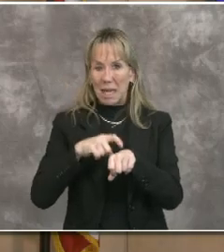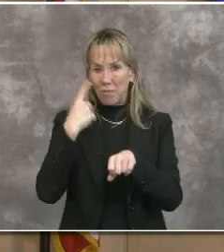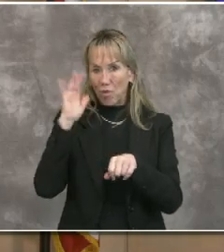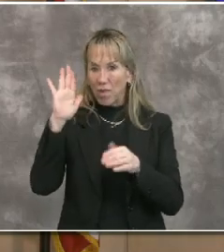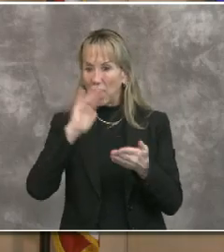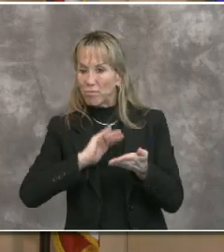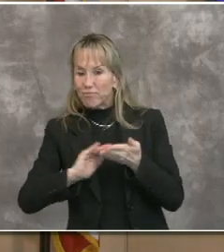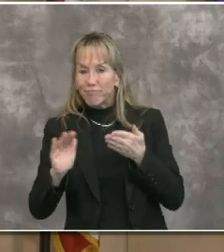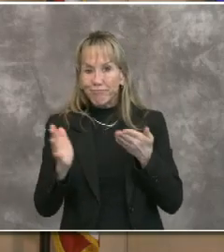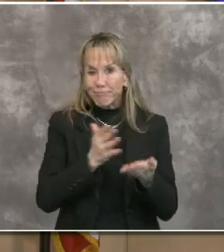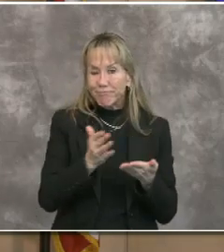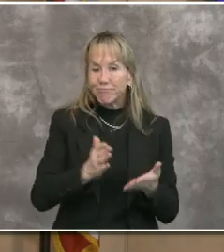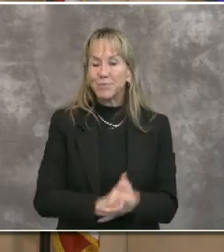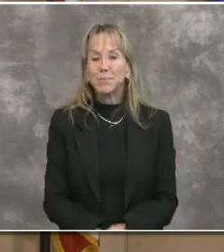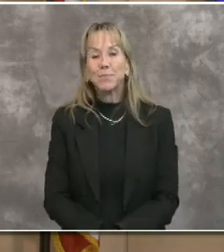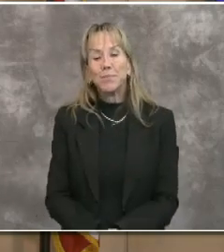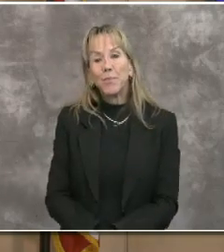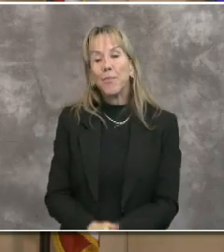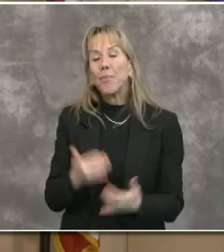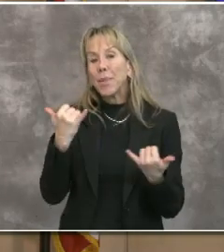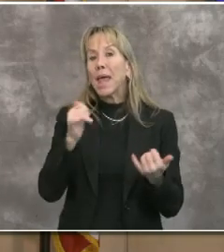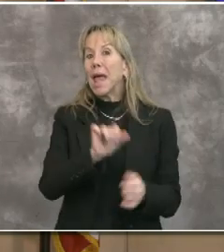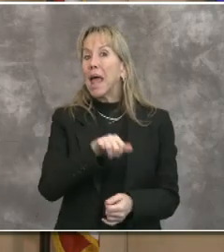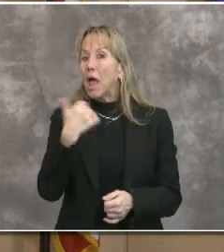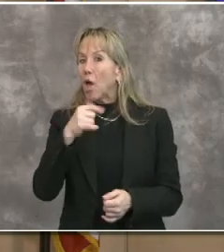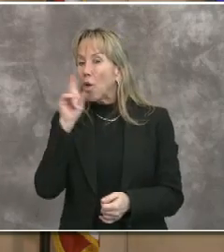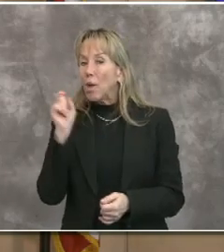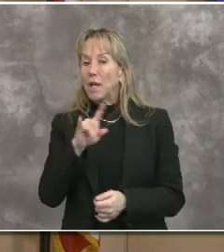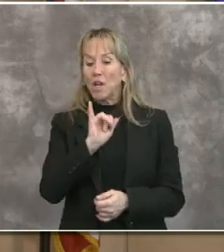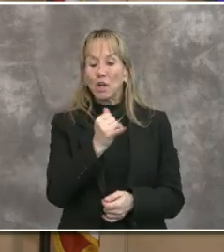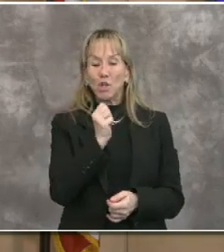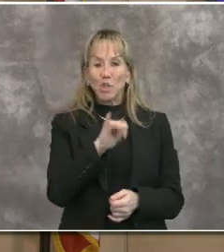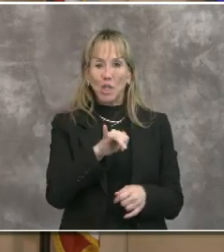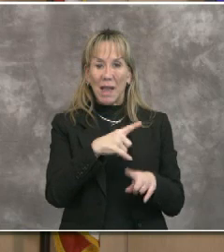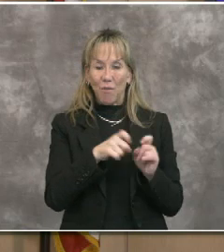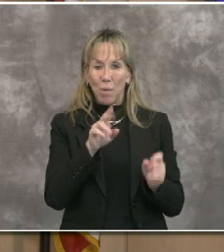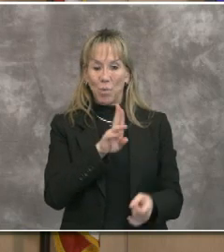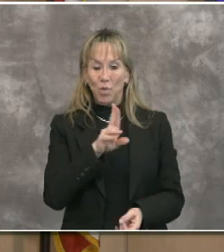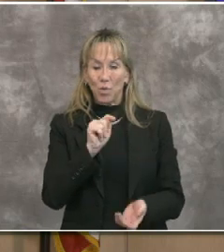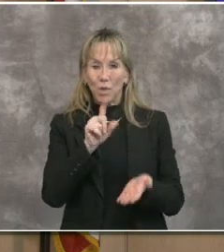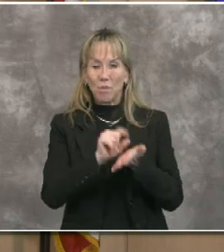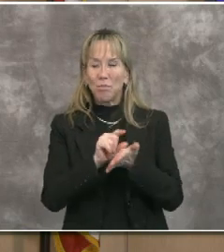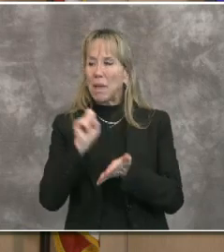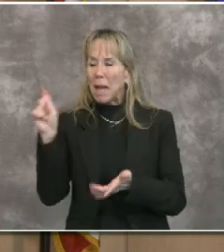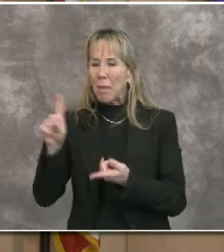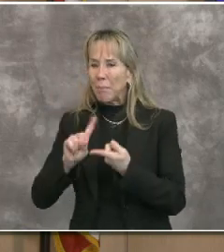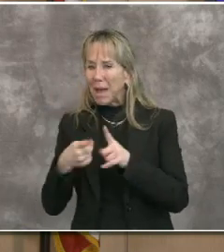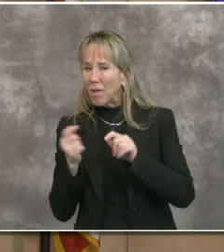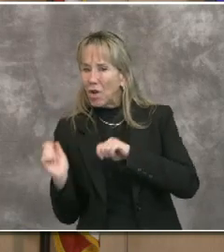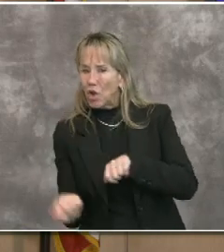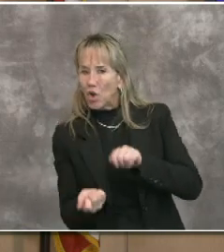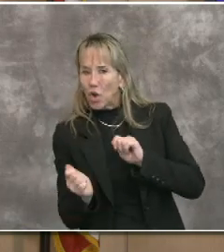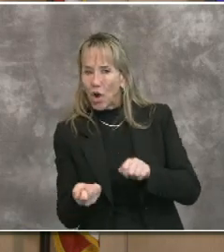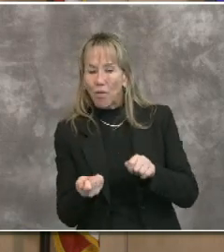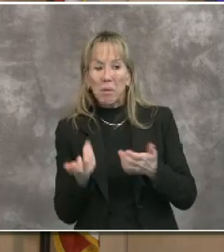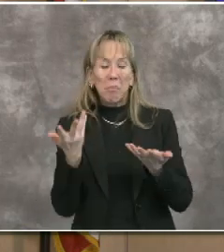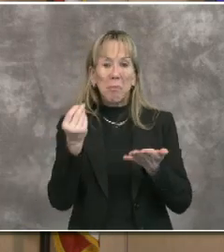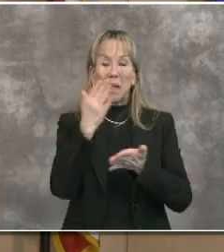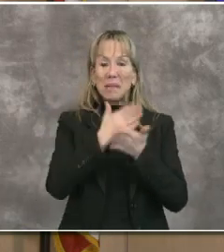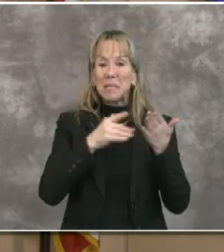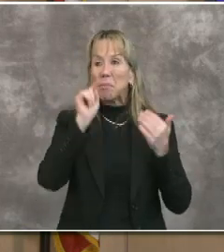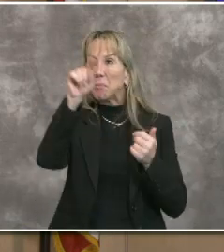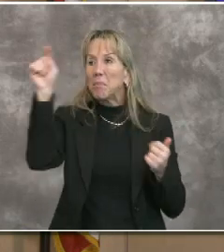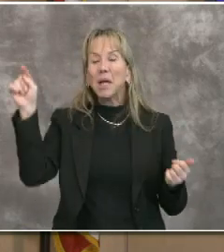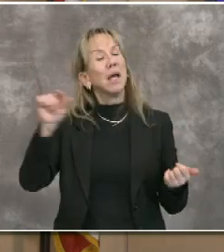I'm going to have you stay up there and answer a question from Jay Posner of the UT. Golf courses in some California counties, such as Ventura